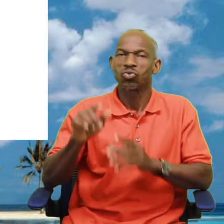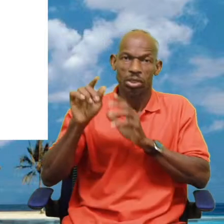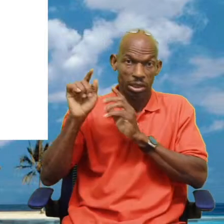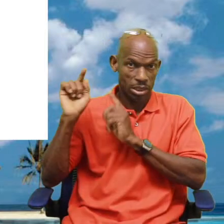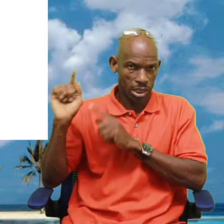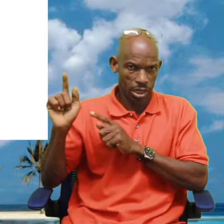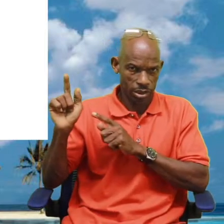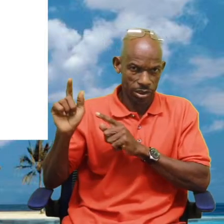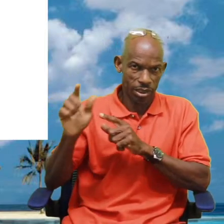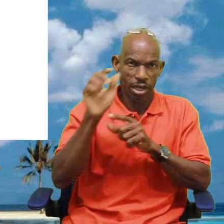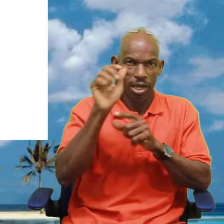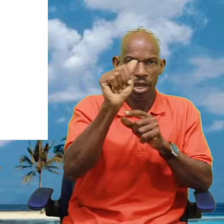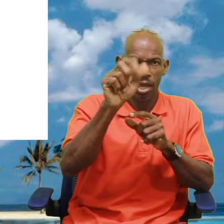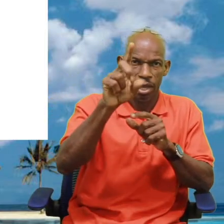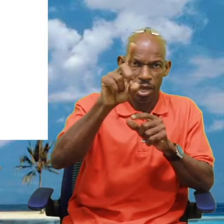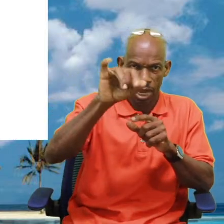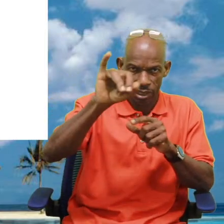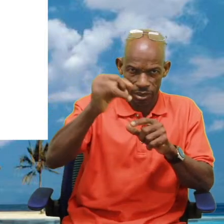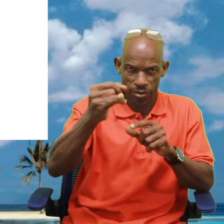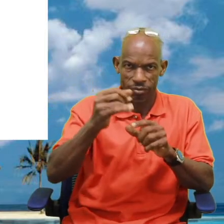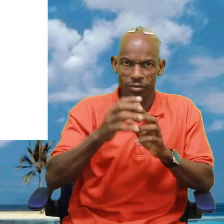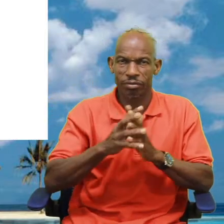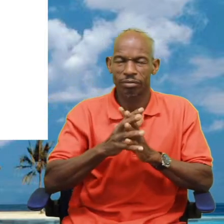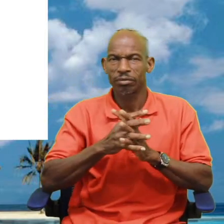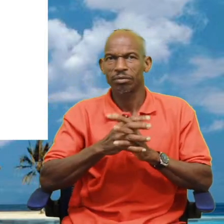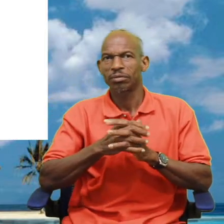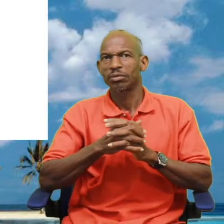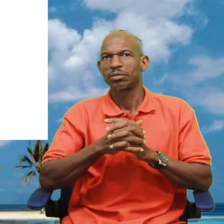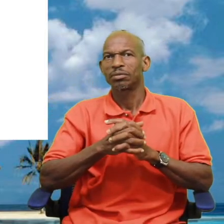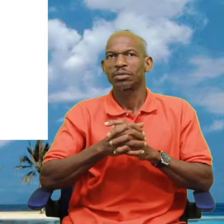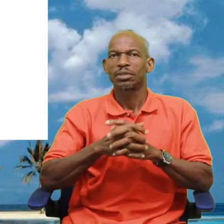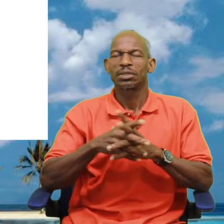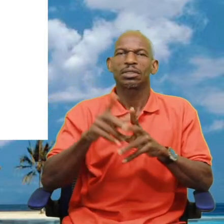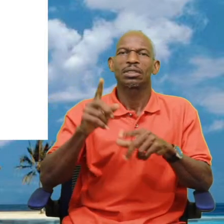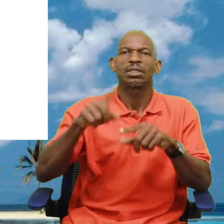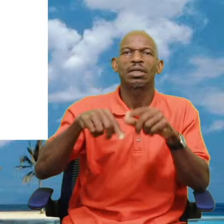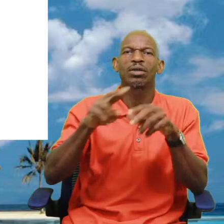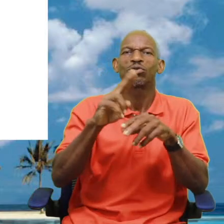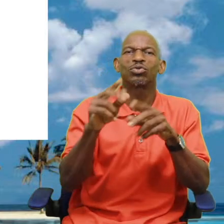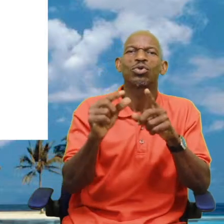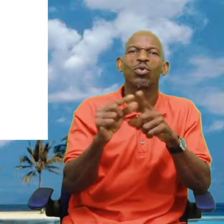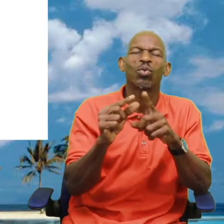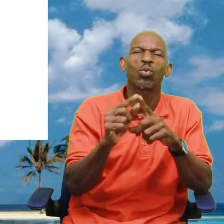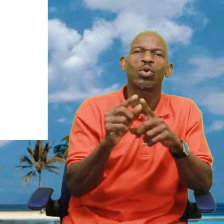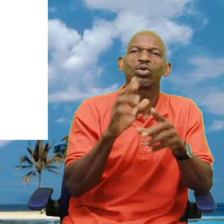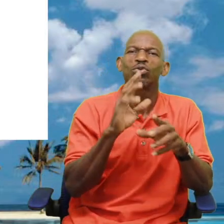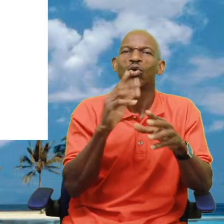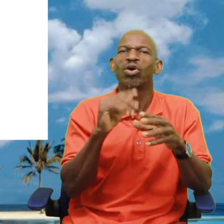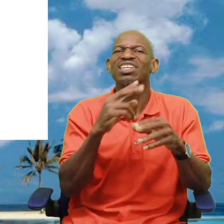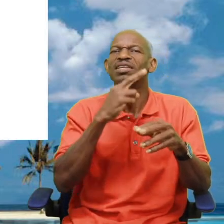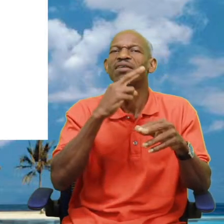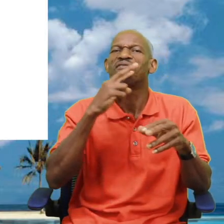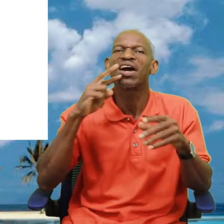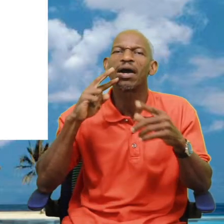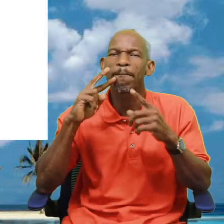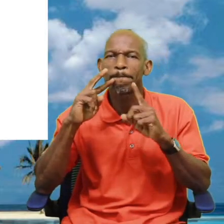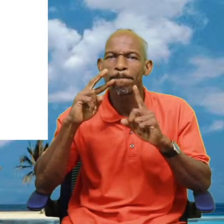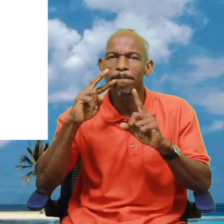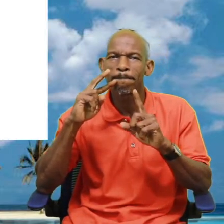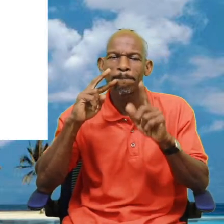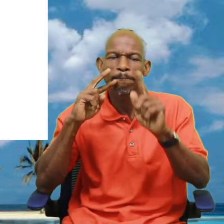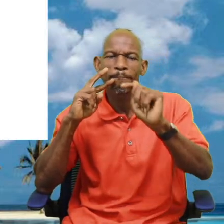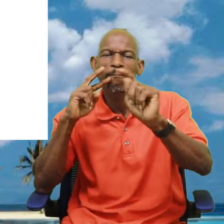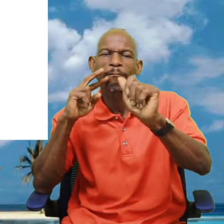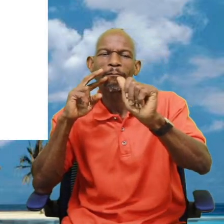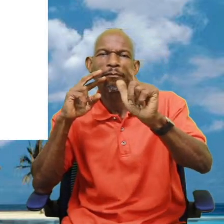an adjective. So we can't use the word talk because talk is an action. It is a verb.